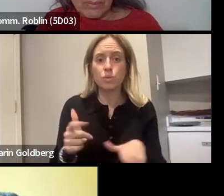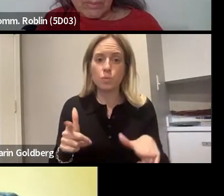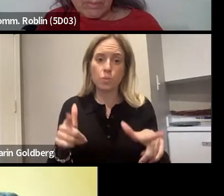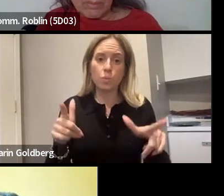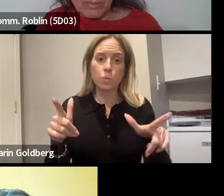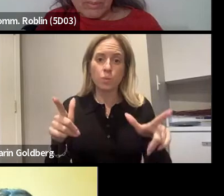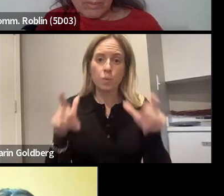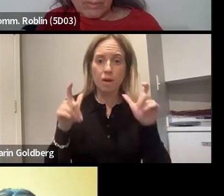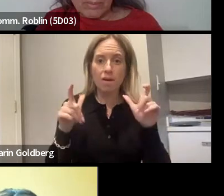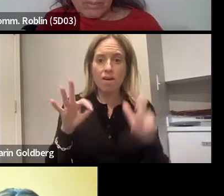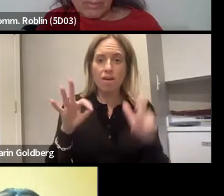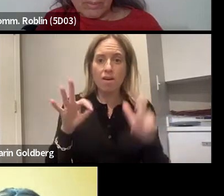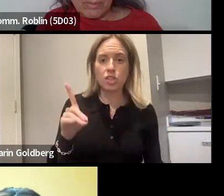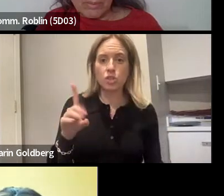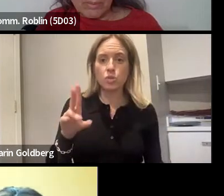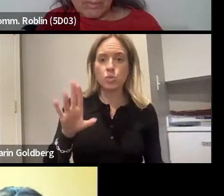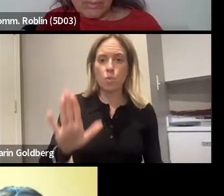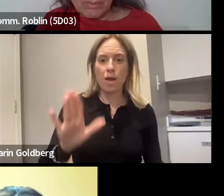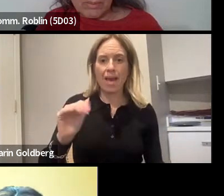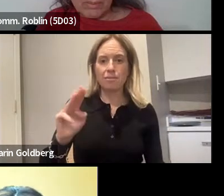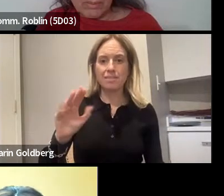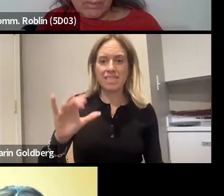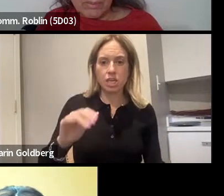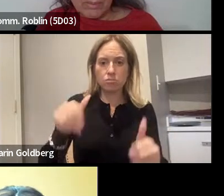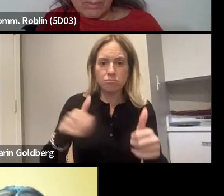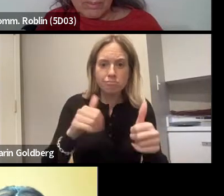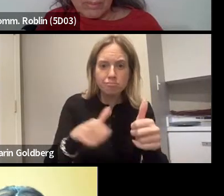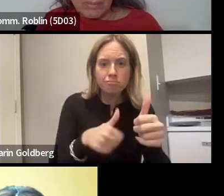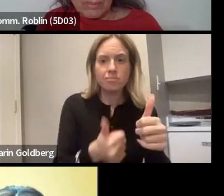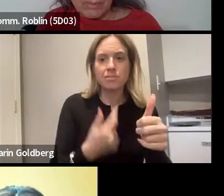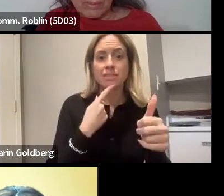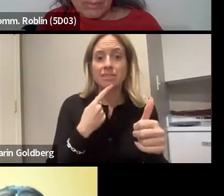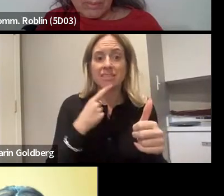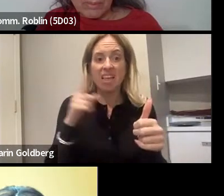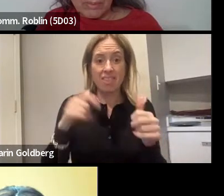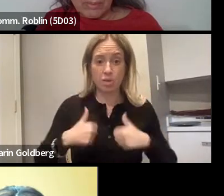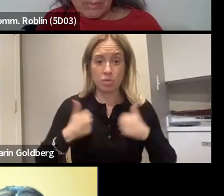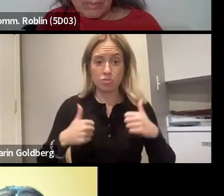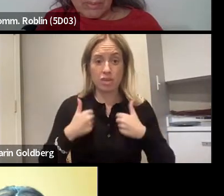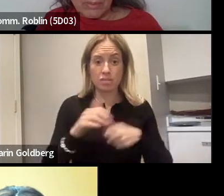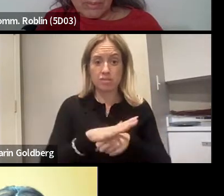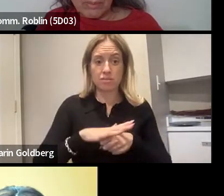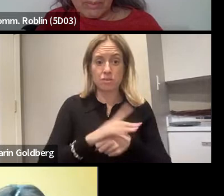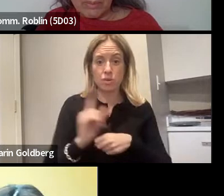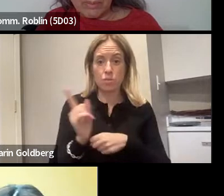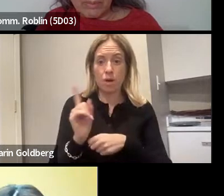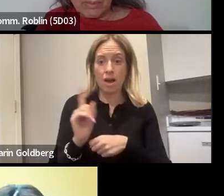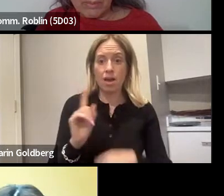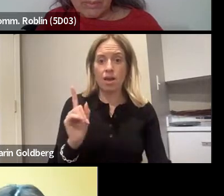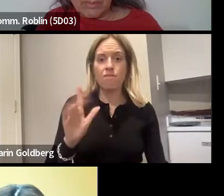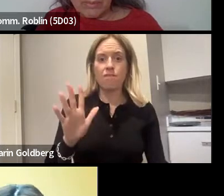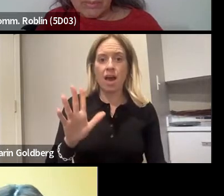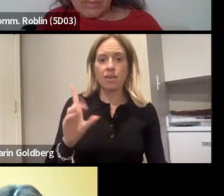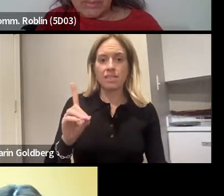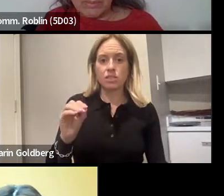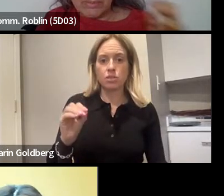the Find Your ANC tracker, and it does say on here that that address is located in 5D04.